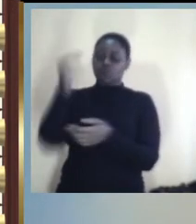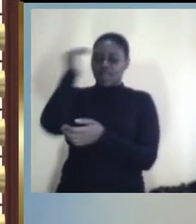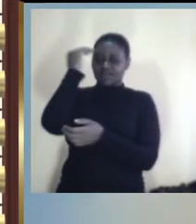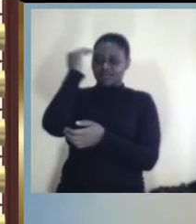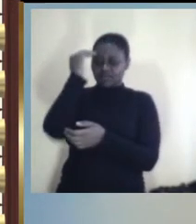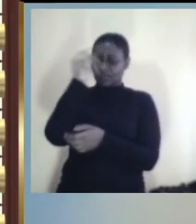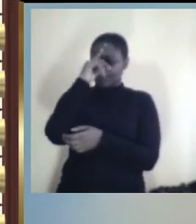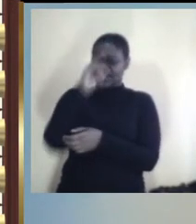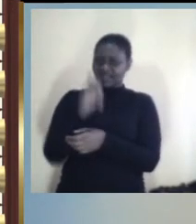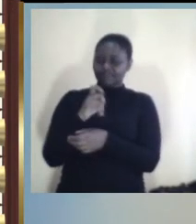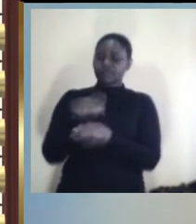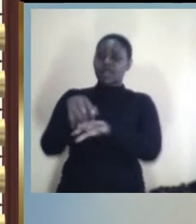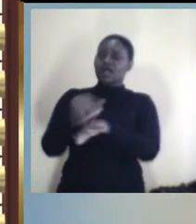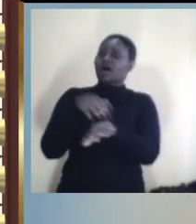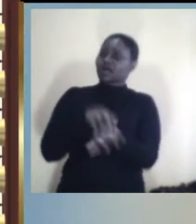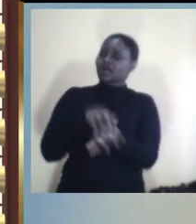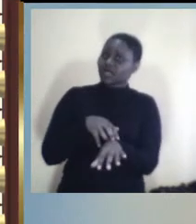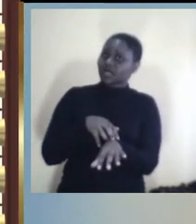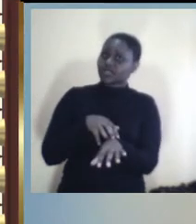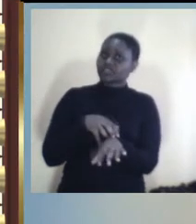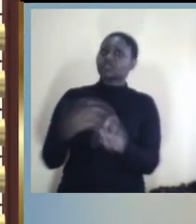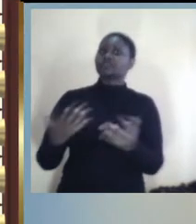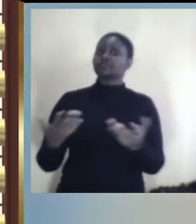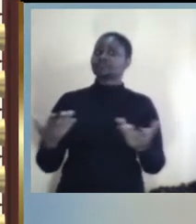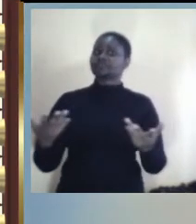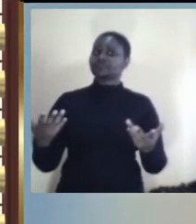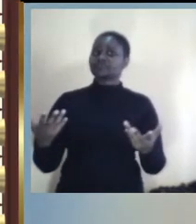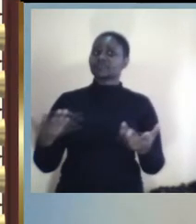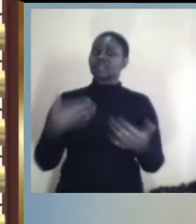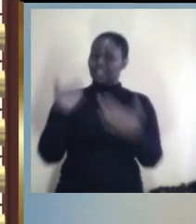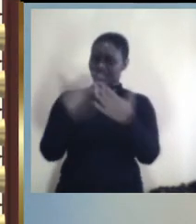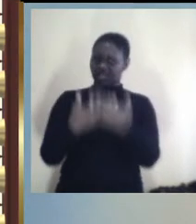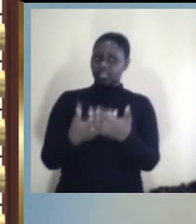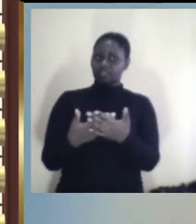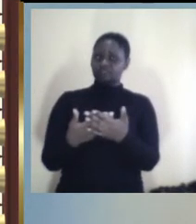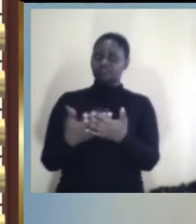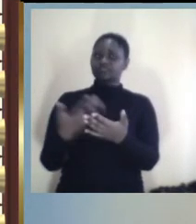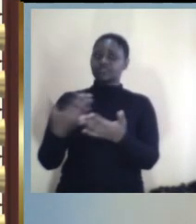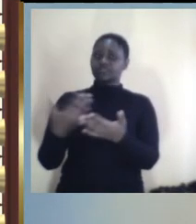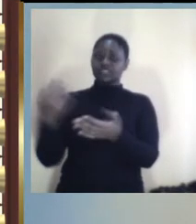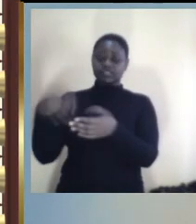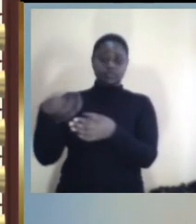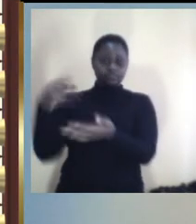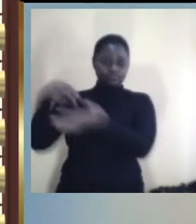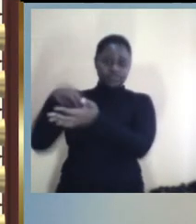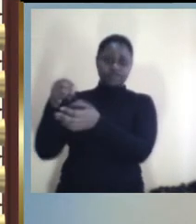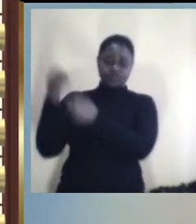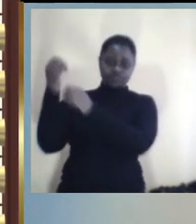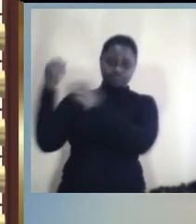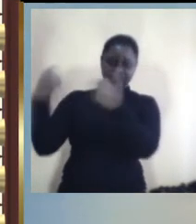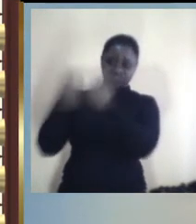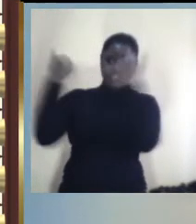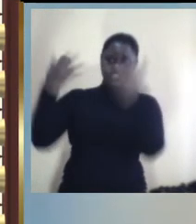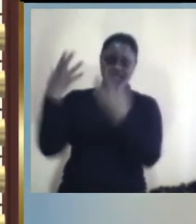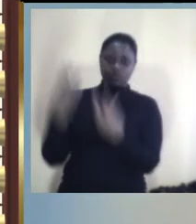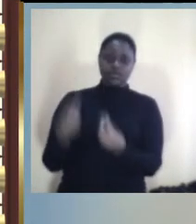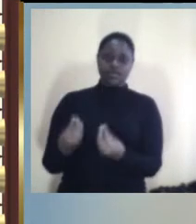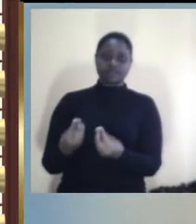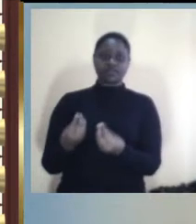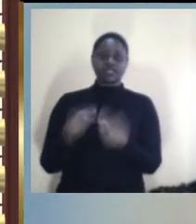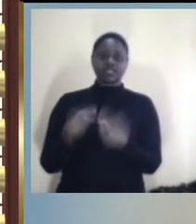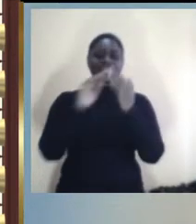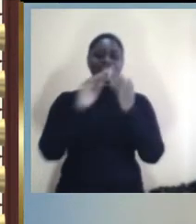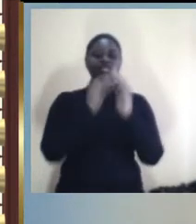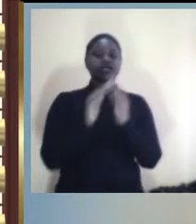believe that agriculture can address the challenges that are facing our